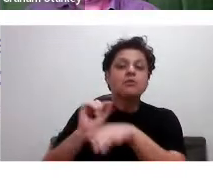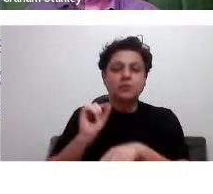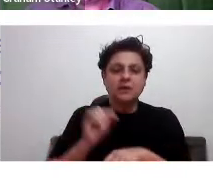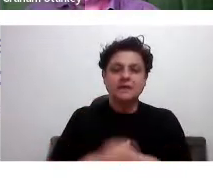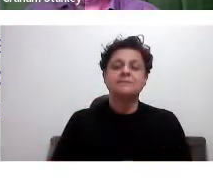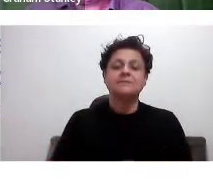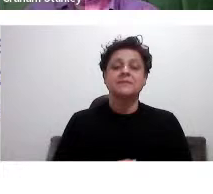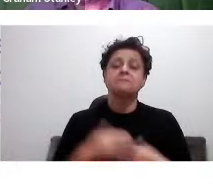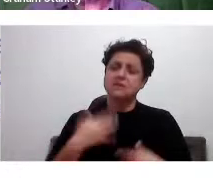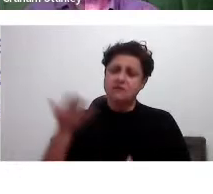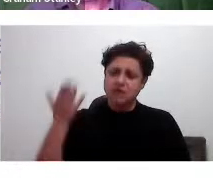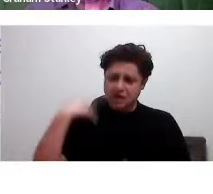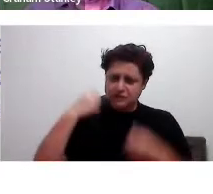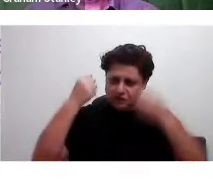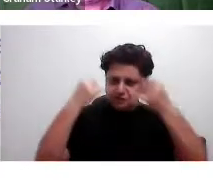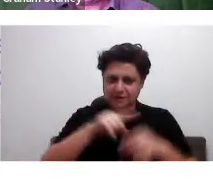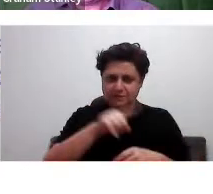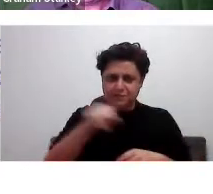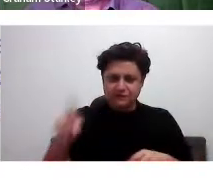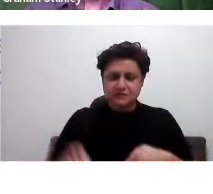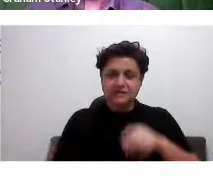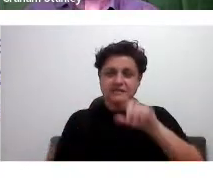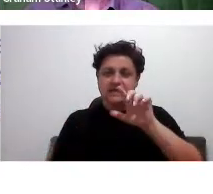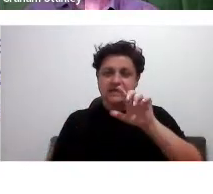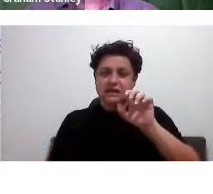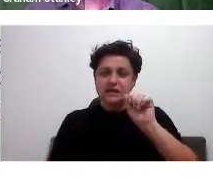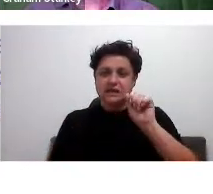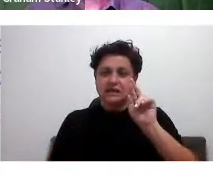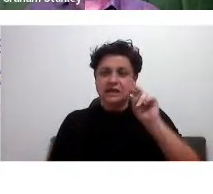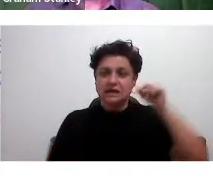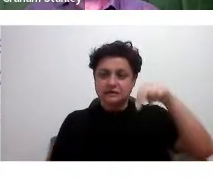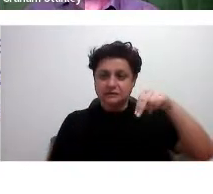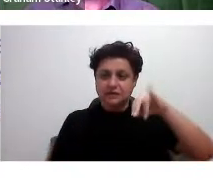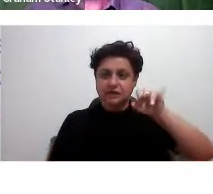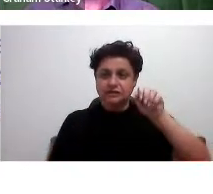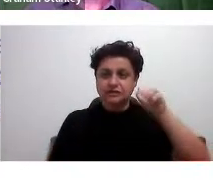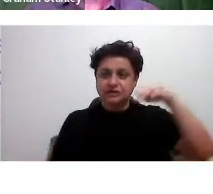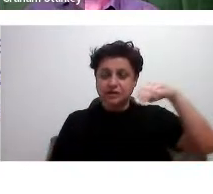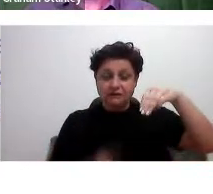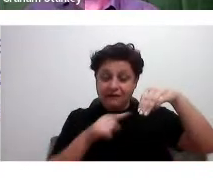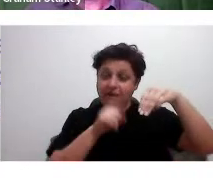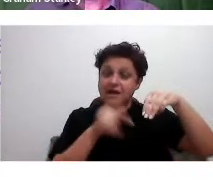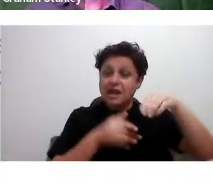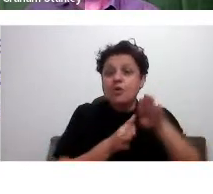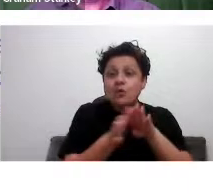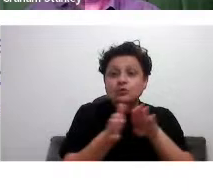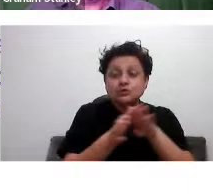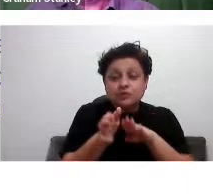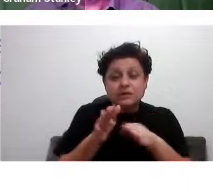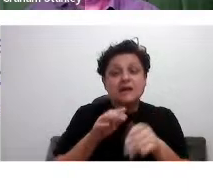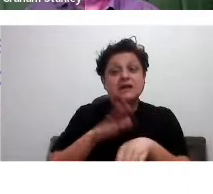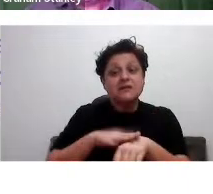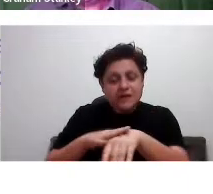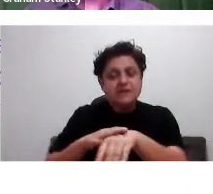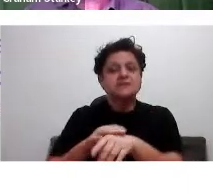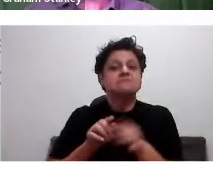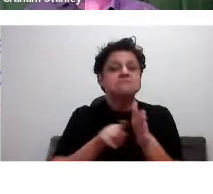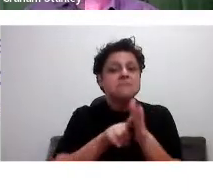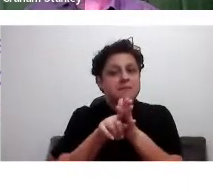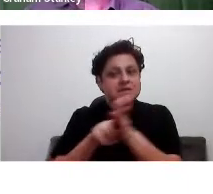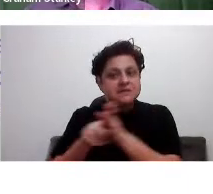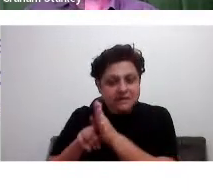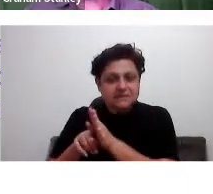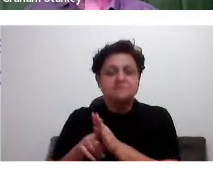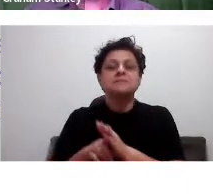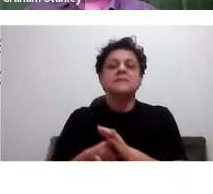the consultancy in the UK that did the research. Many of the learners that teachers work